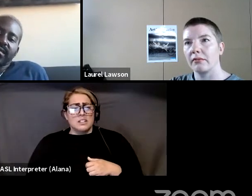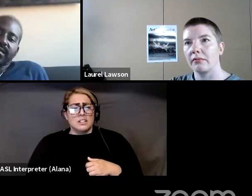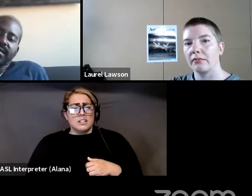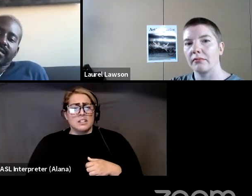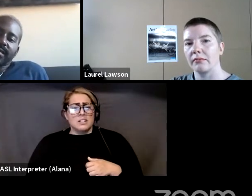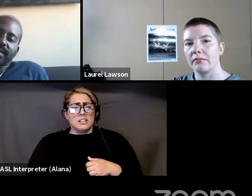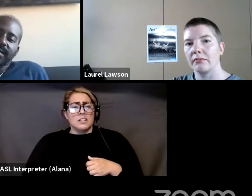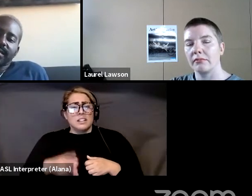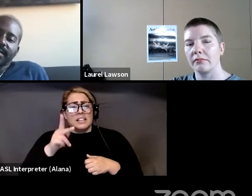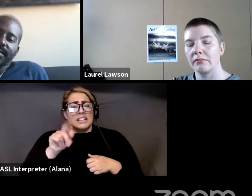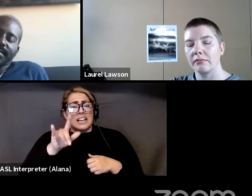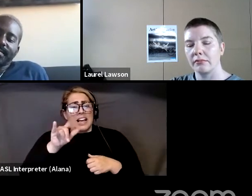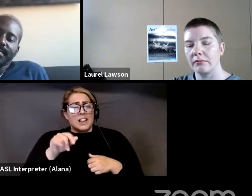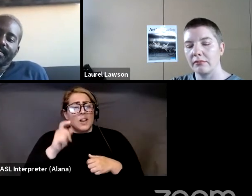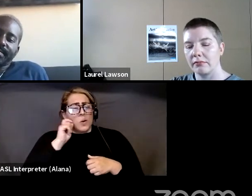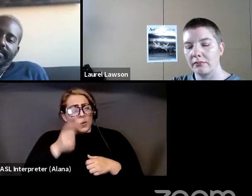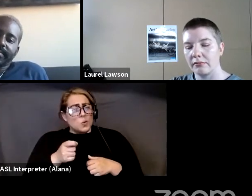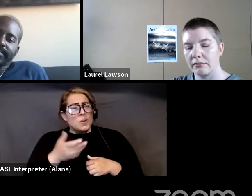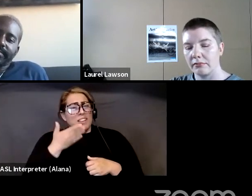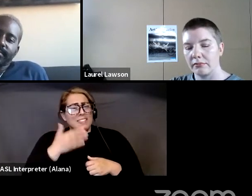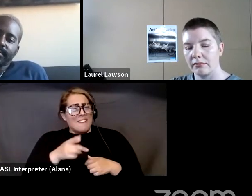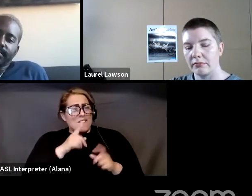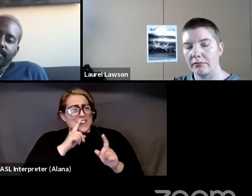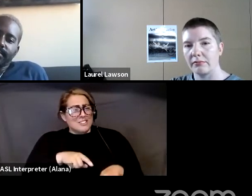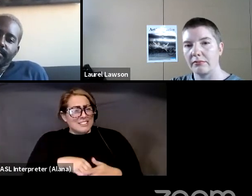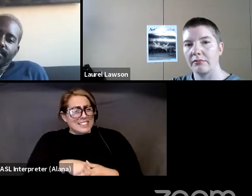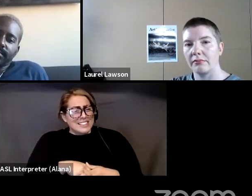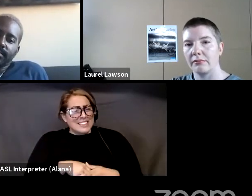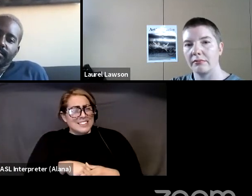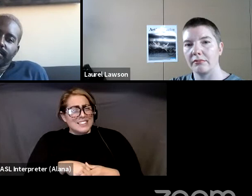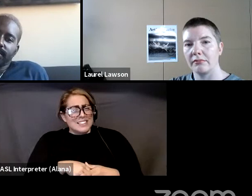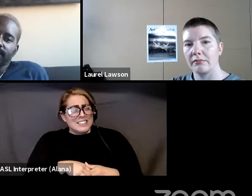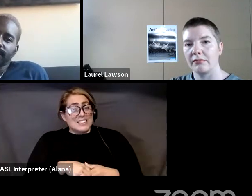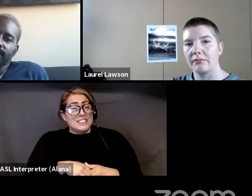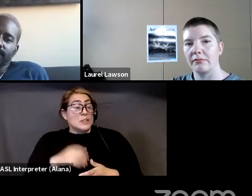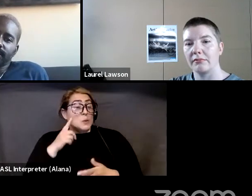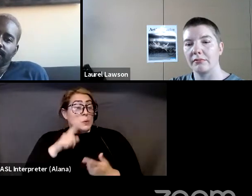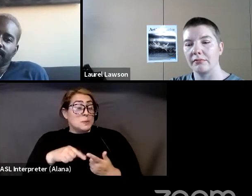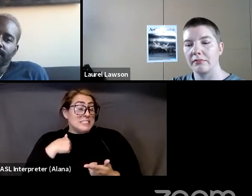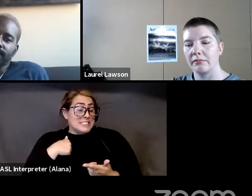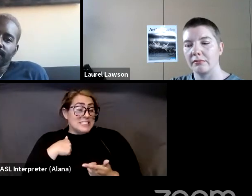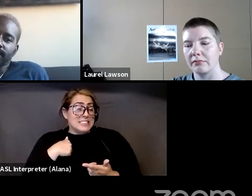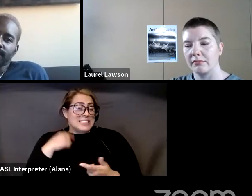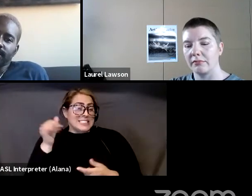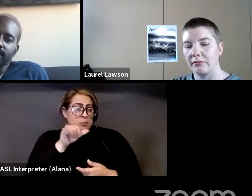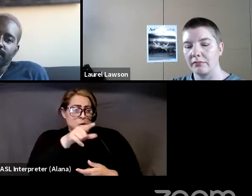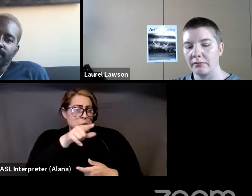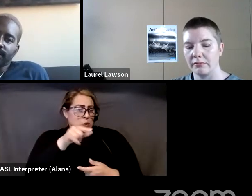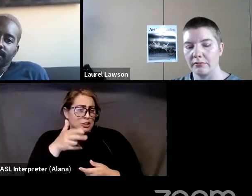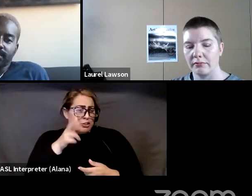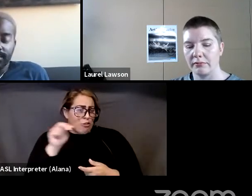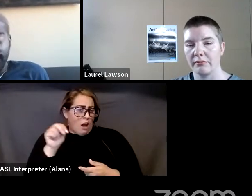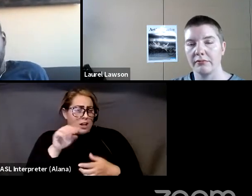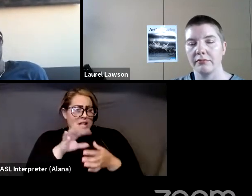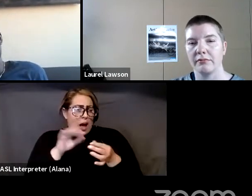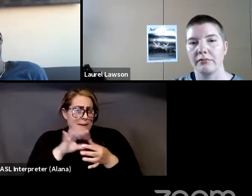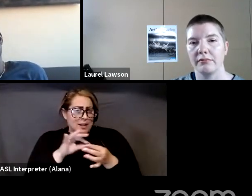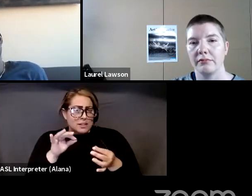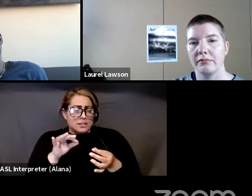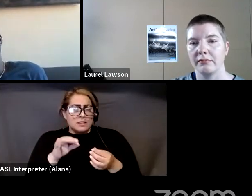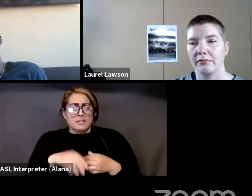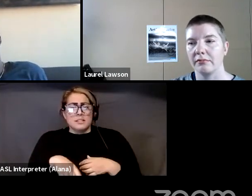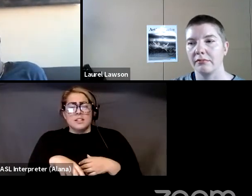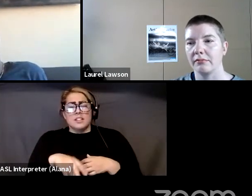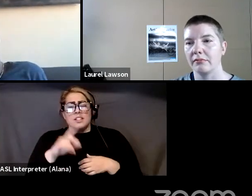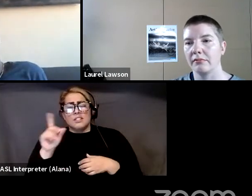Cool, y'all. Thanks for answering. For me, you know, similar to what Jerron was saying about just